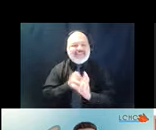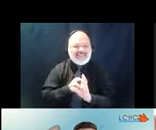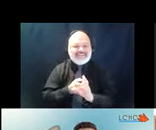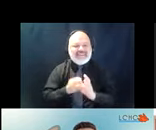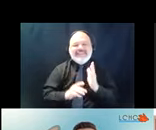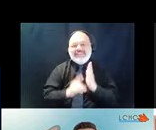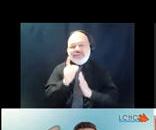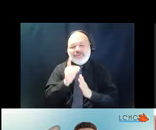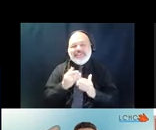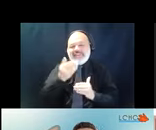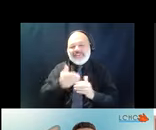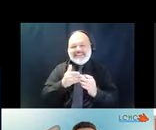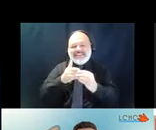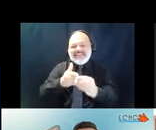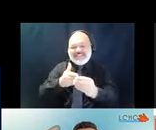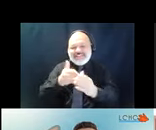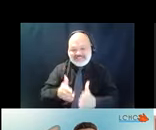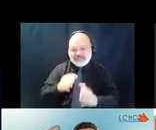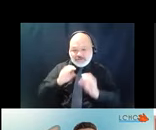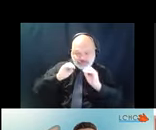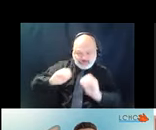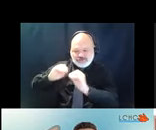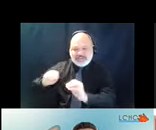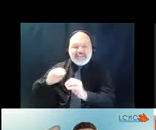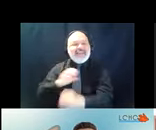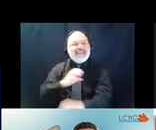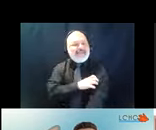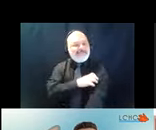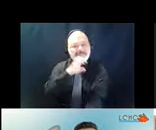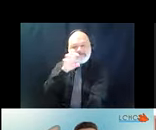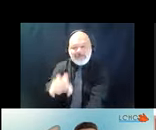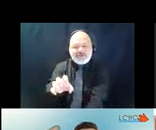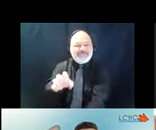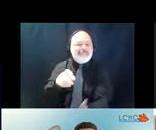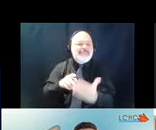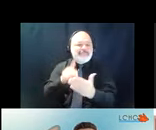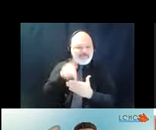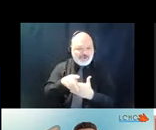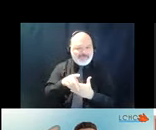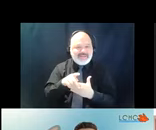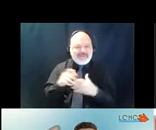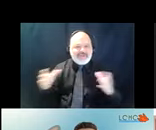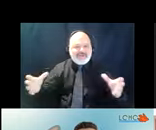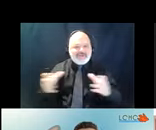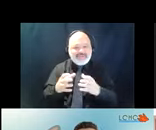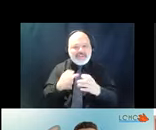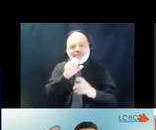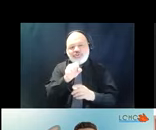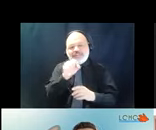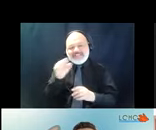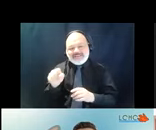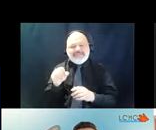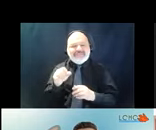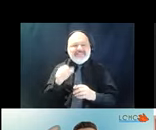generation of leaders through engagement and youth empowerment programs and ensuring that particularly when the health and social services space,